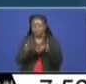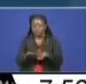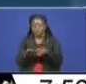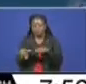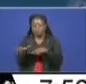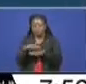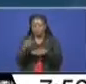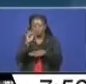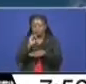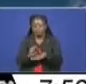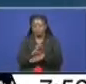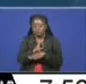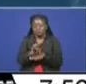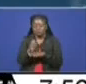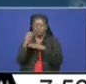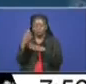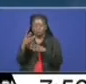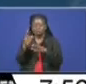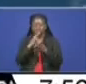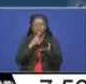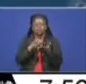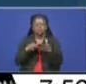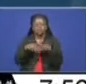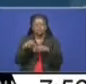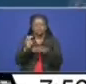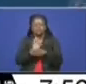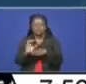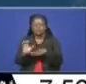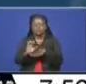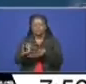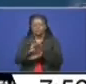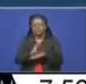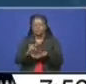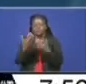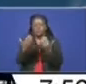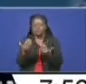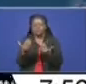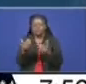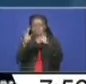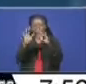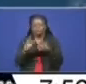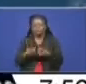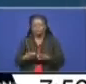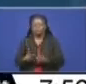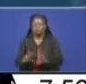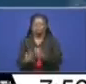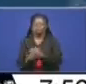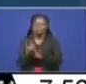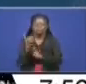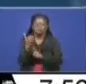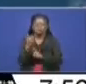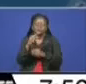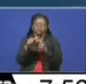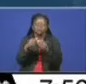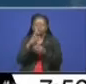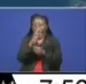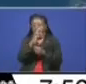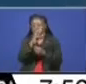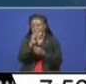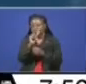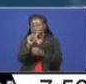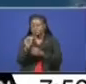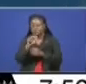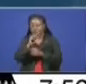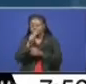southeast Bahamas. We got reports out of Crooked Island. Ernest Moss reported that they had some heavy showers during the morning hours around 6. Another heavy round